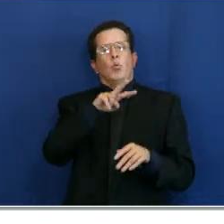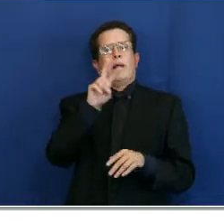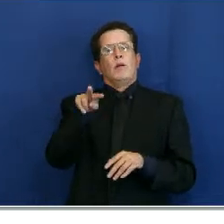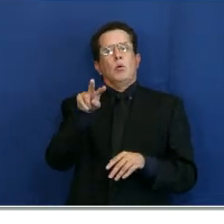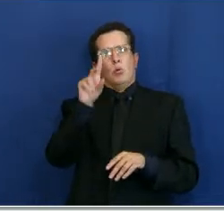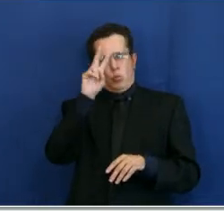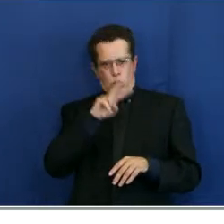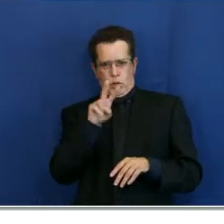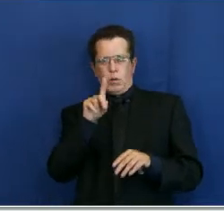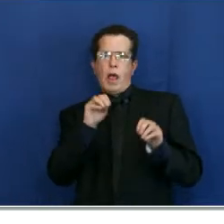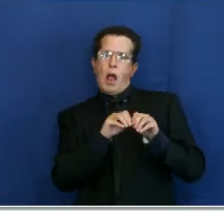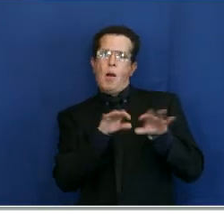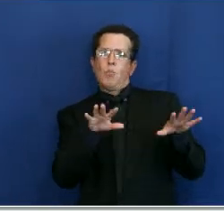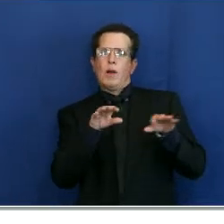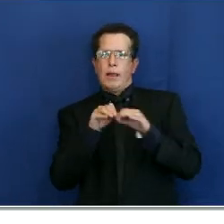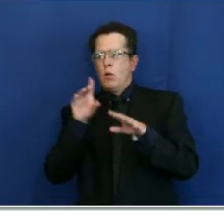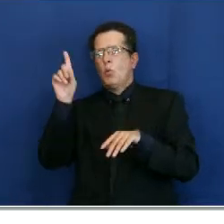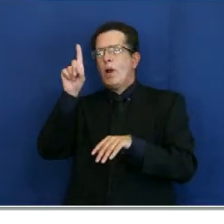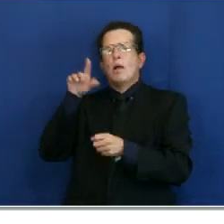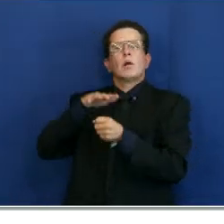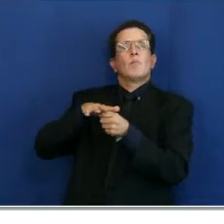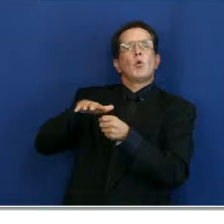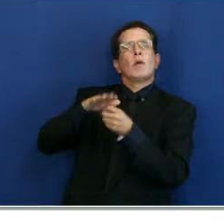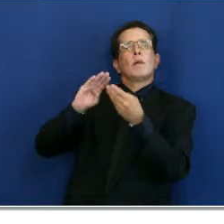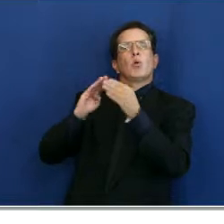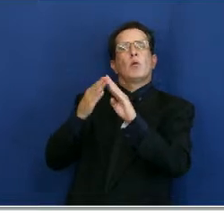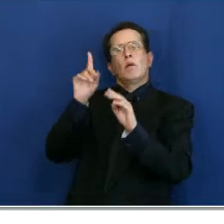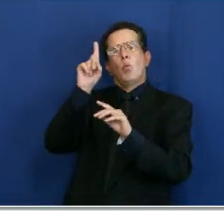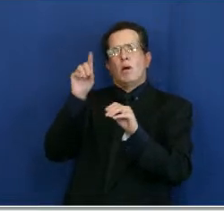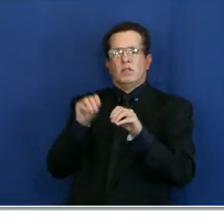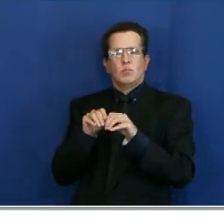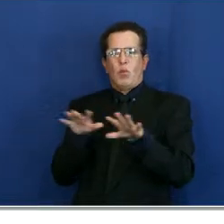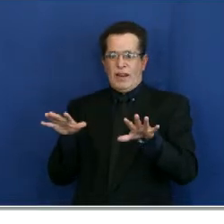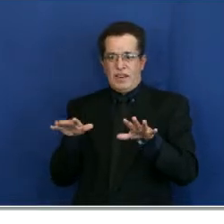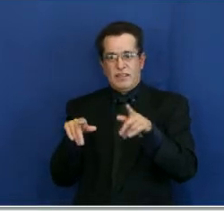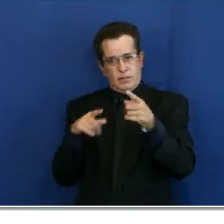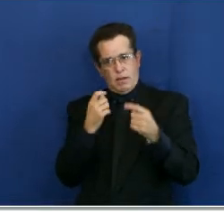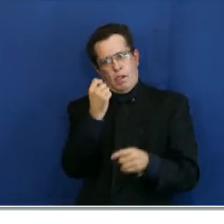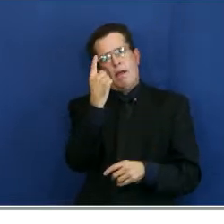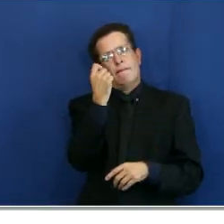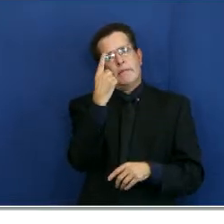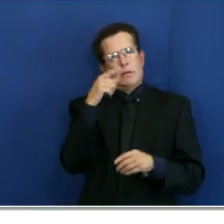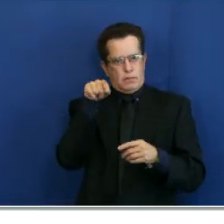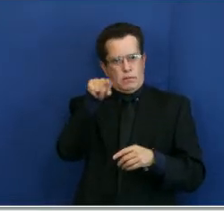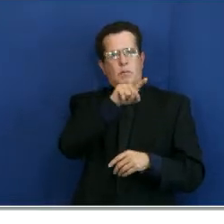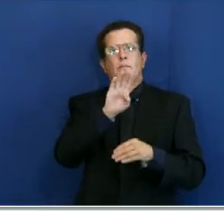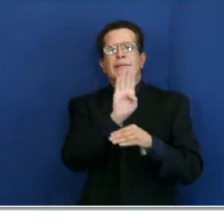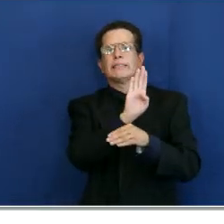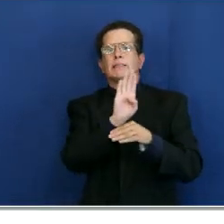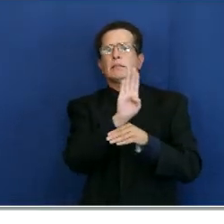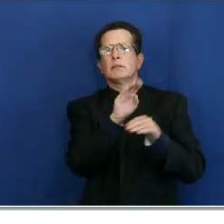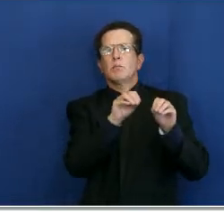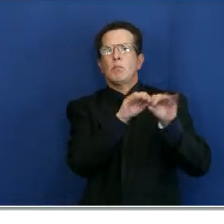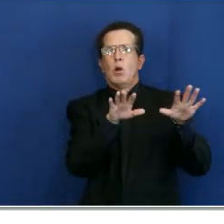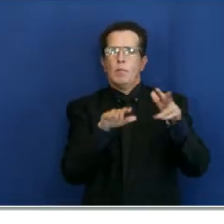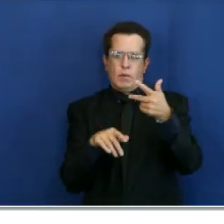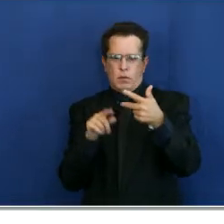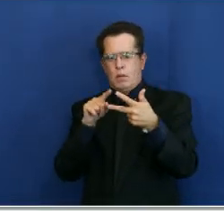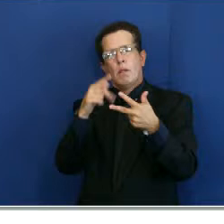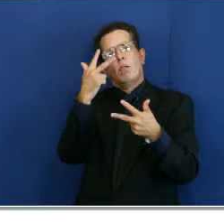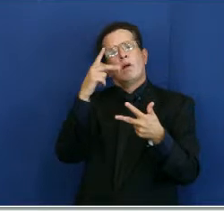outbreaks by community setting locations. We have 11 businesses, 3